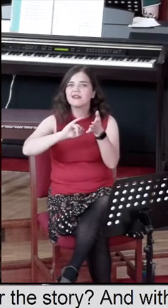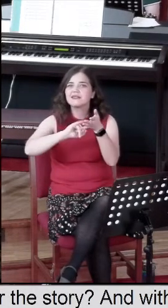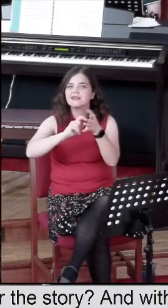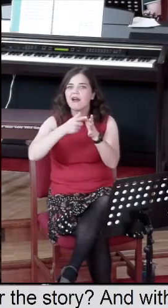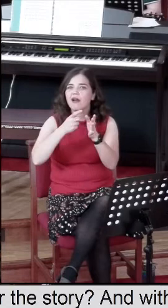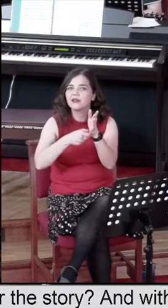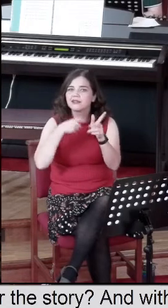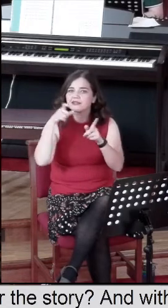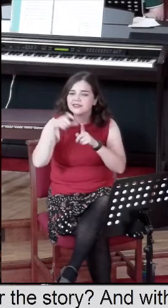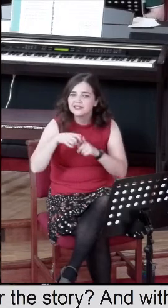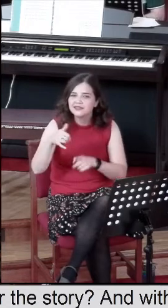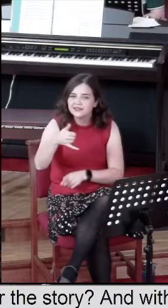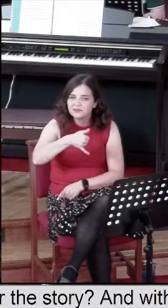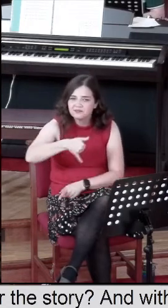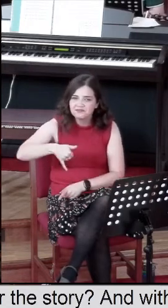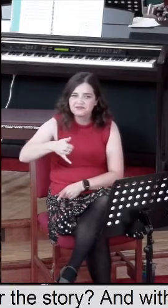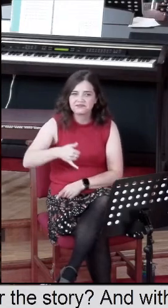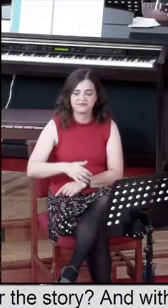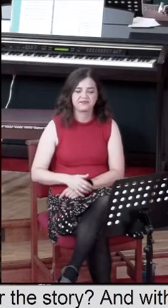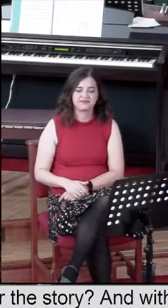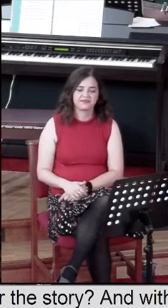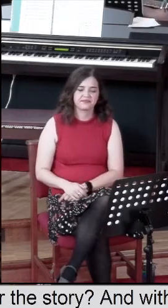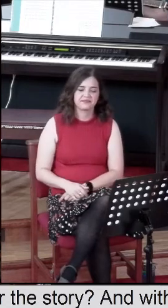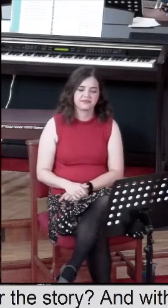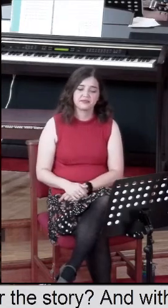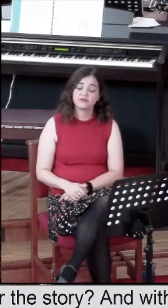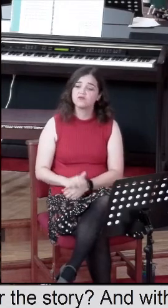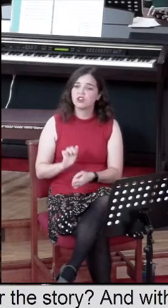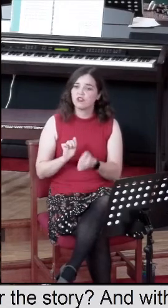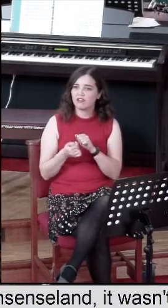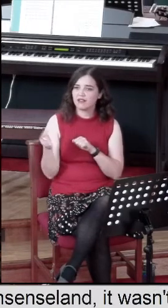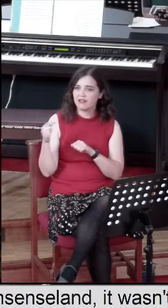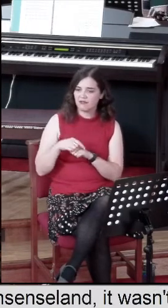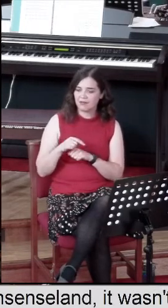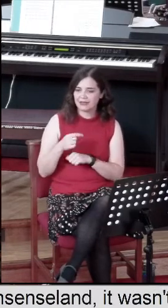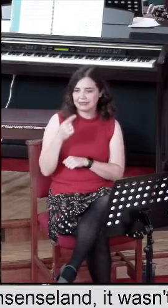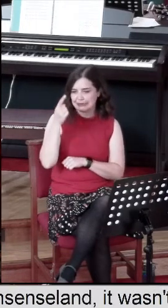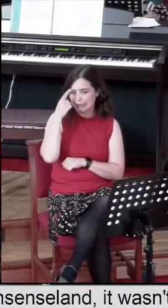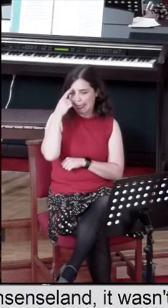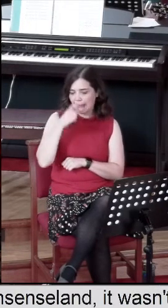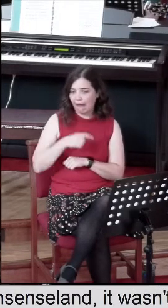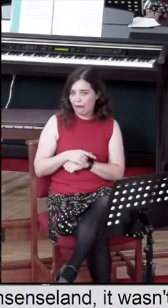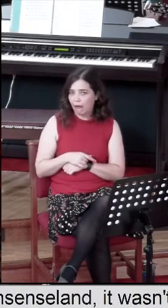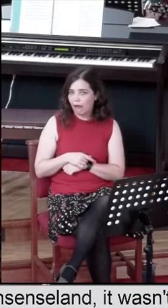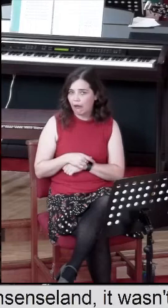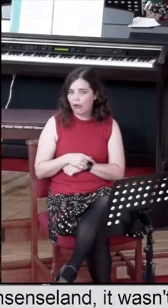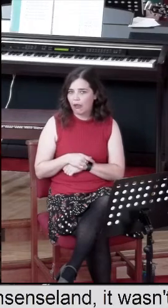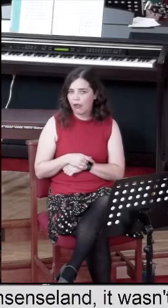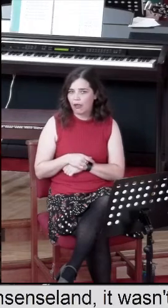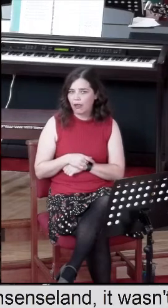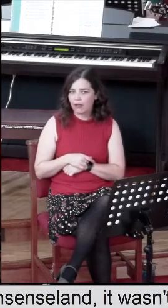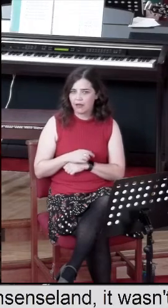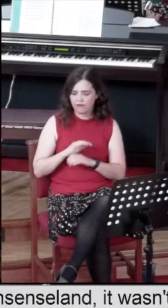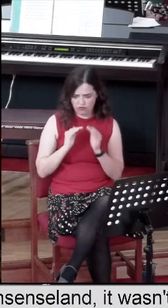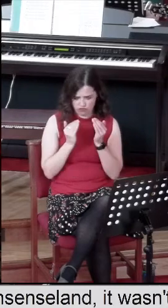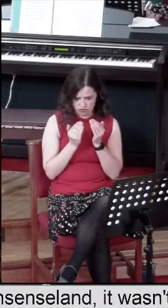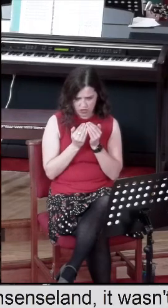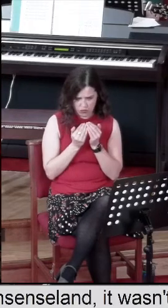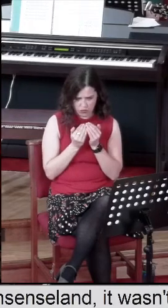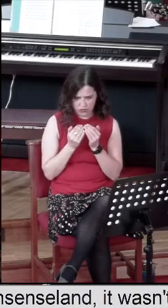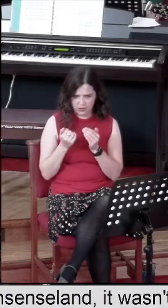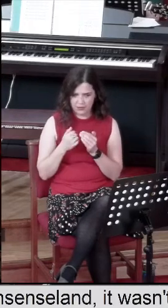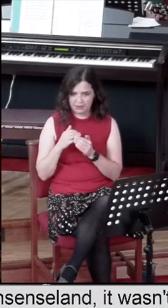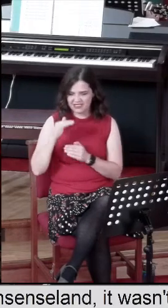says, custard. And he had his friend staying with him, Mr. Silly, who had round snowballs. And